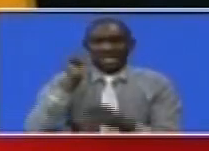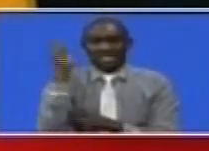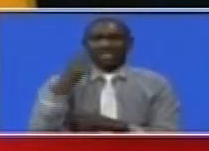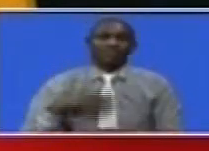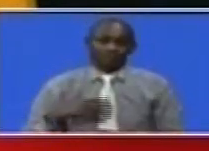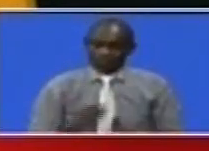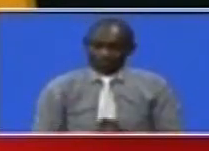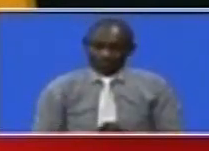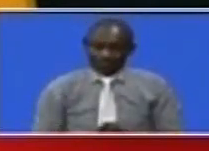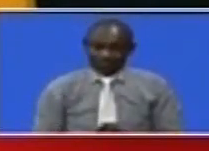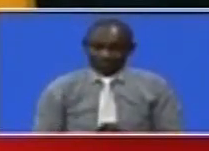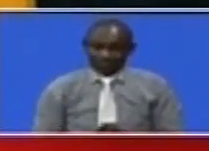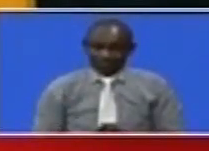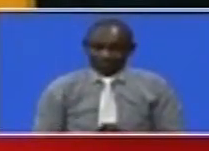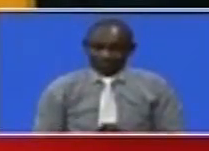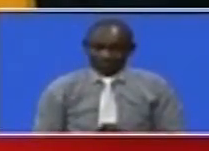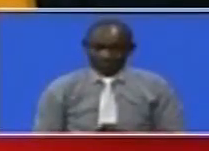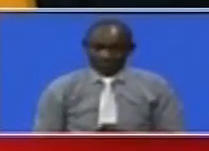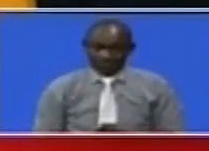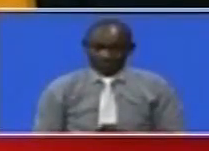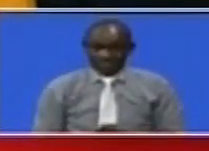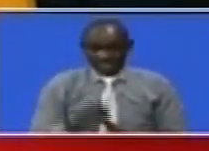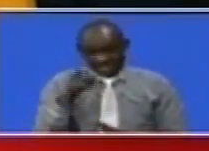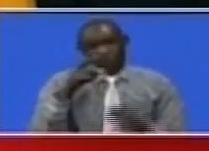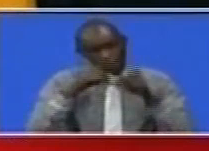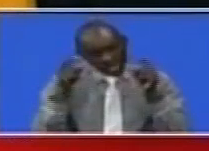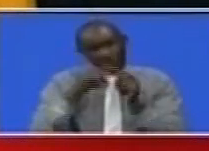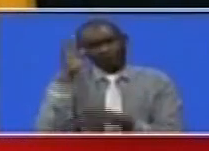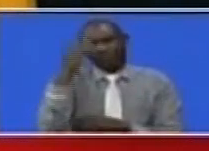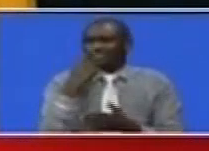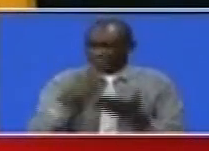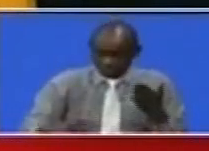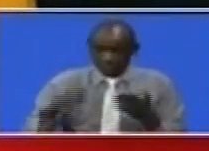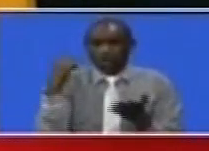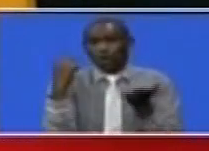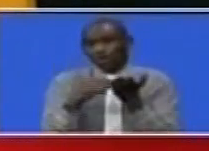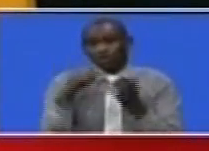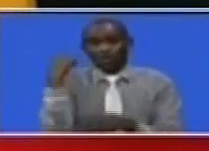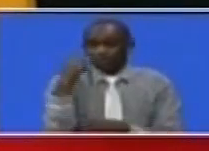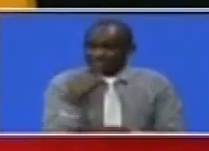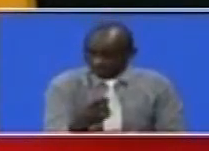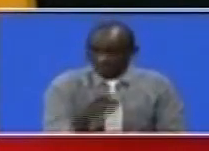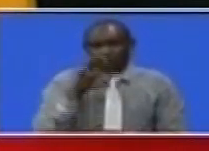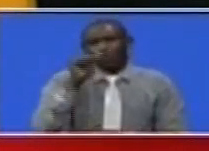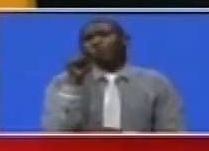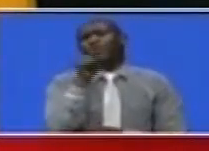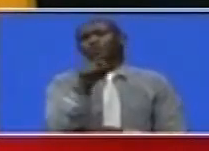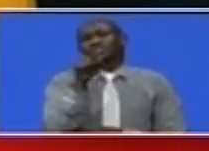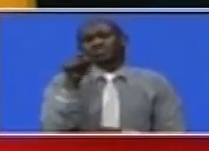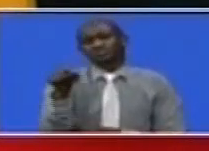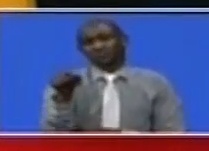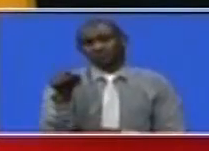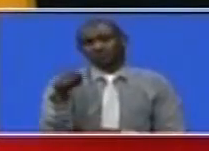people. The gospel tells us that from those